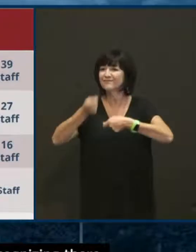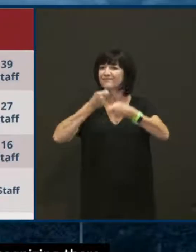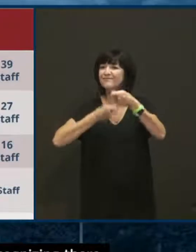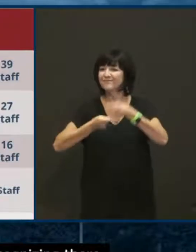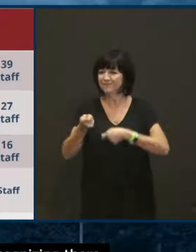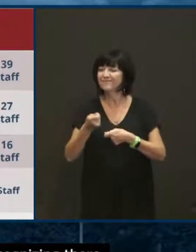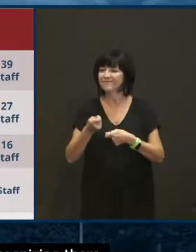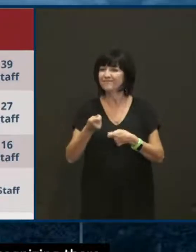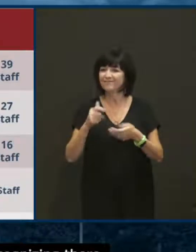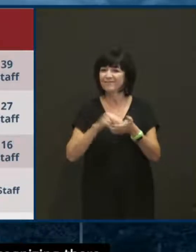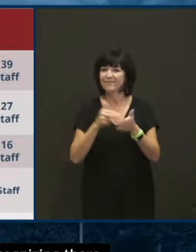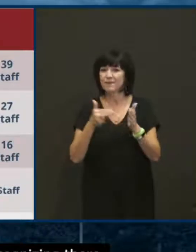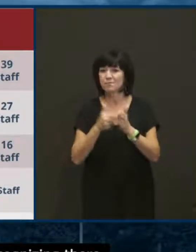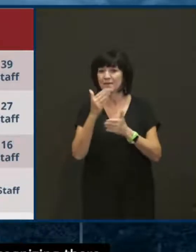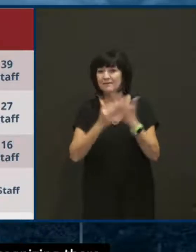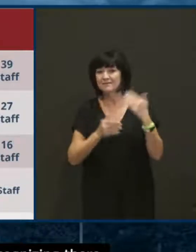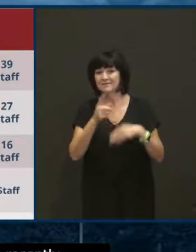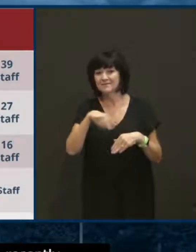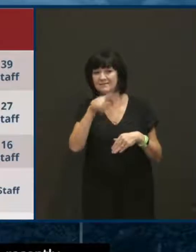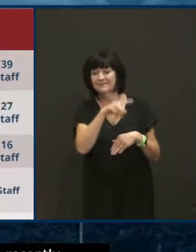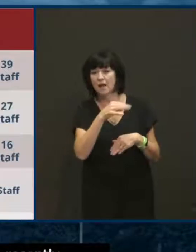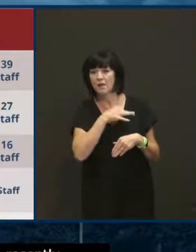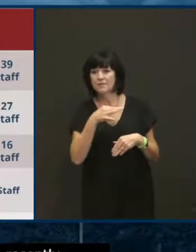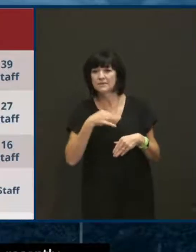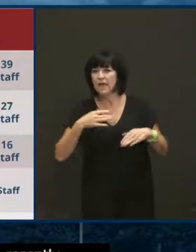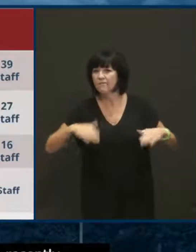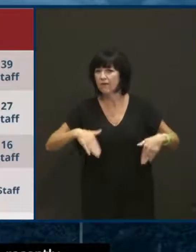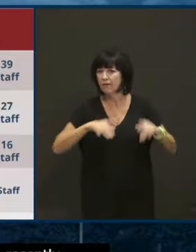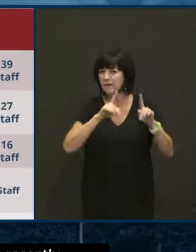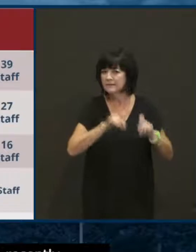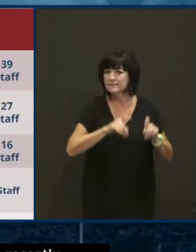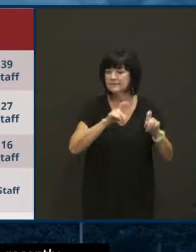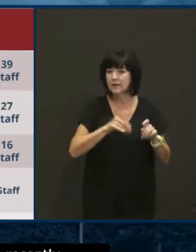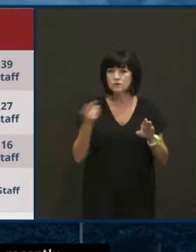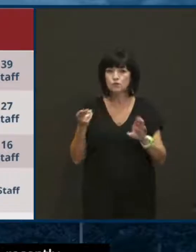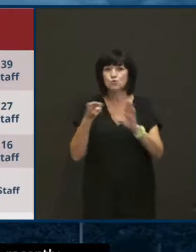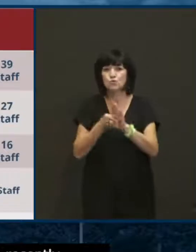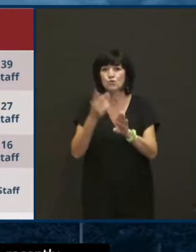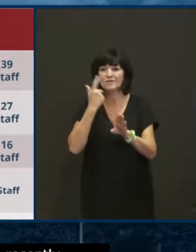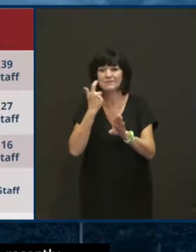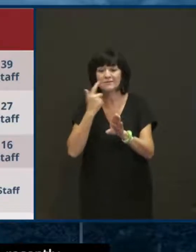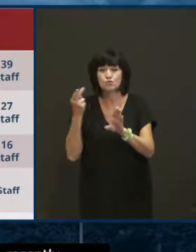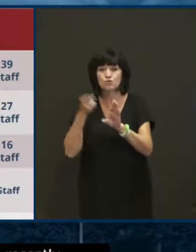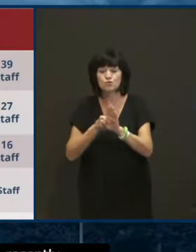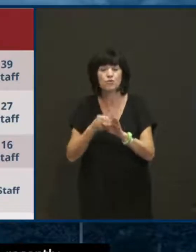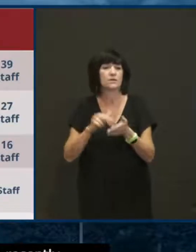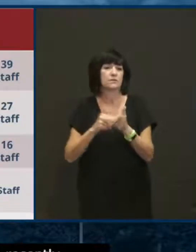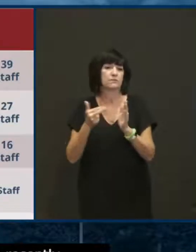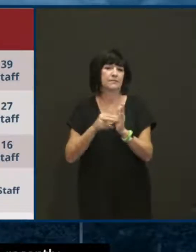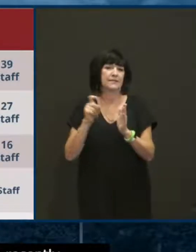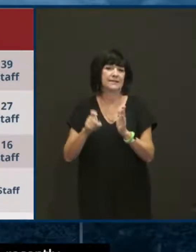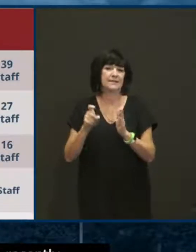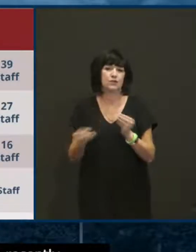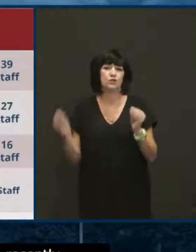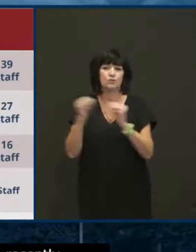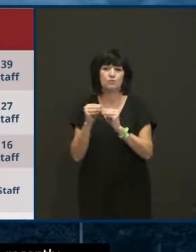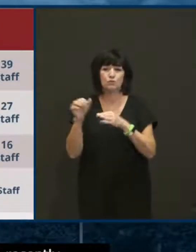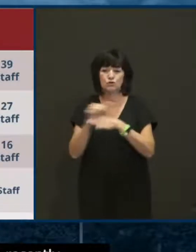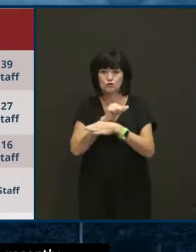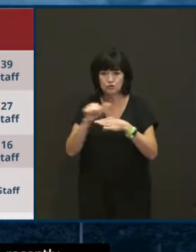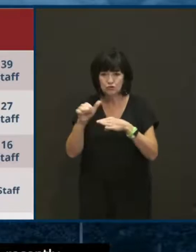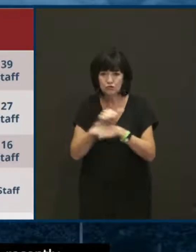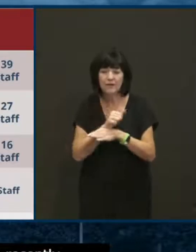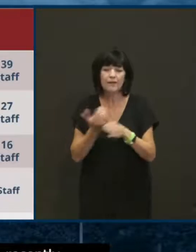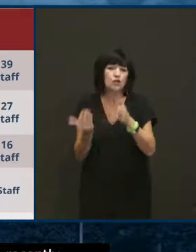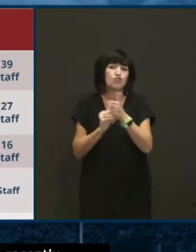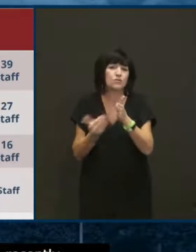recently required a repeat of some updated education and training in the facilities, which